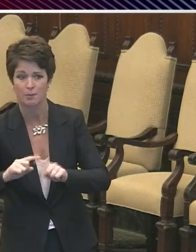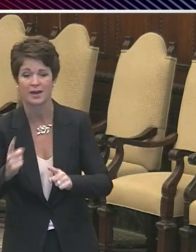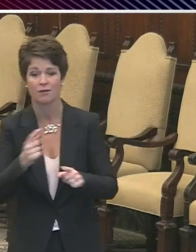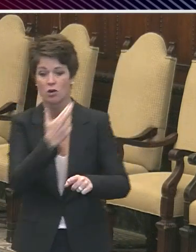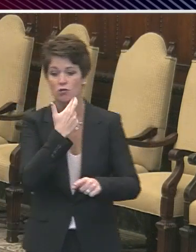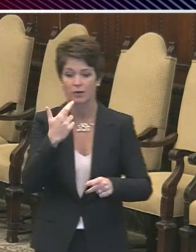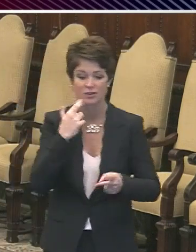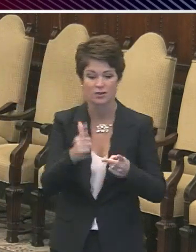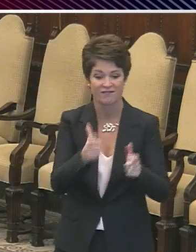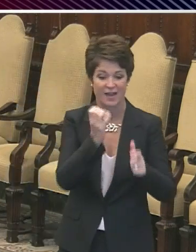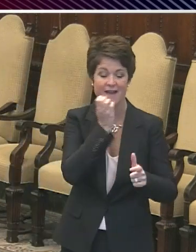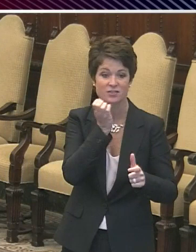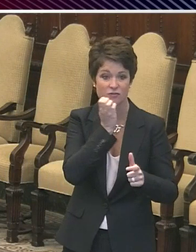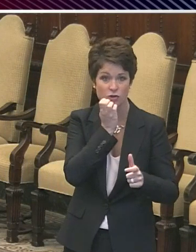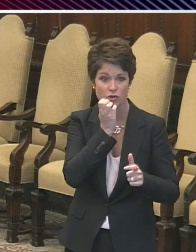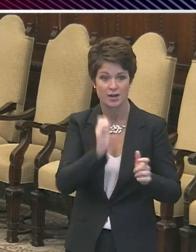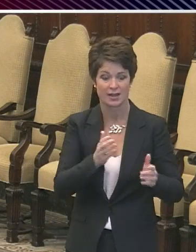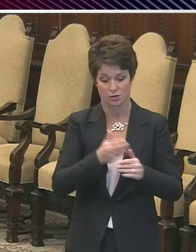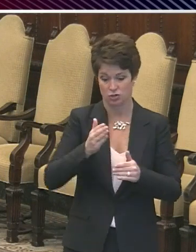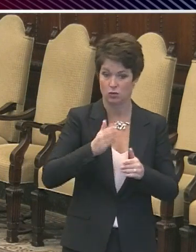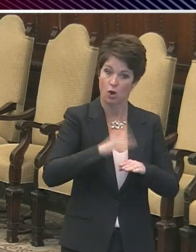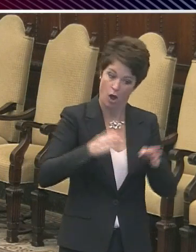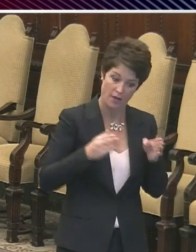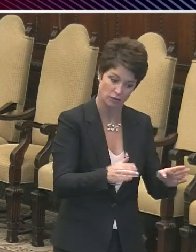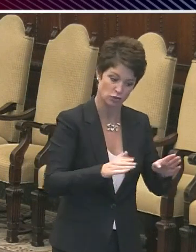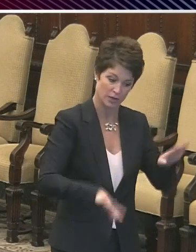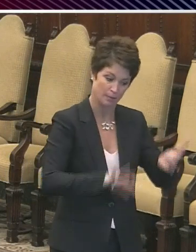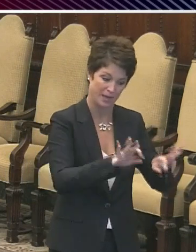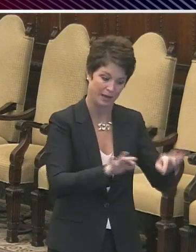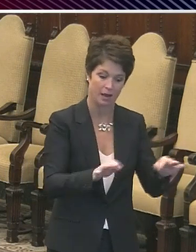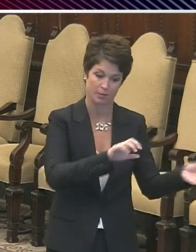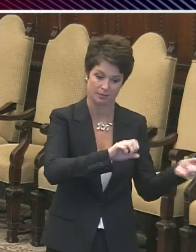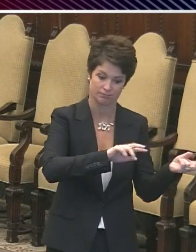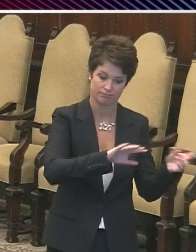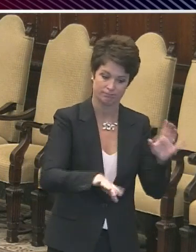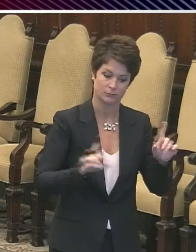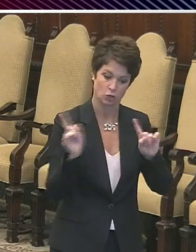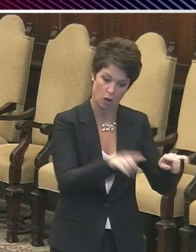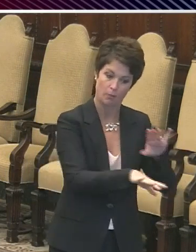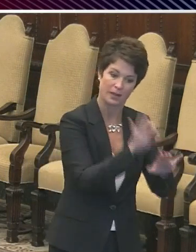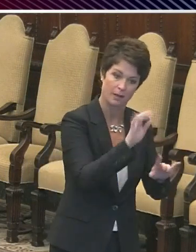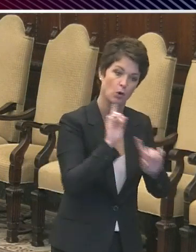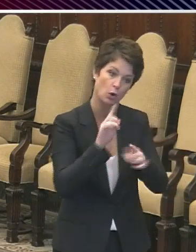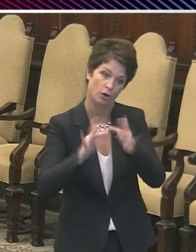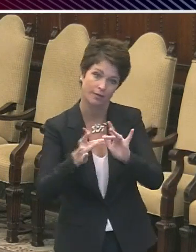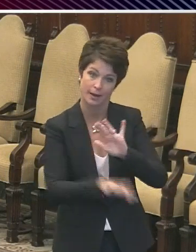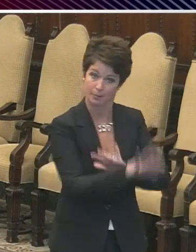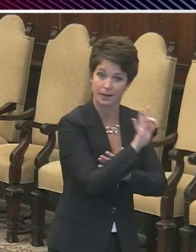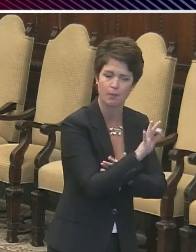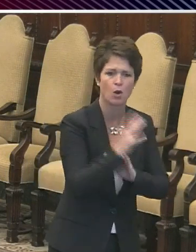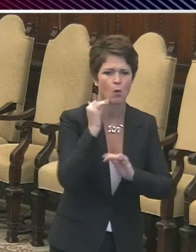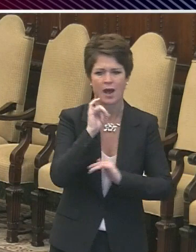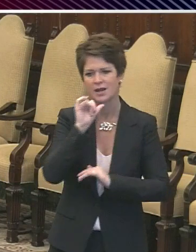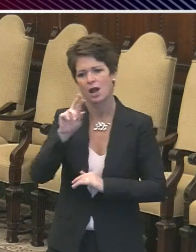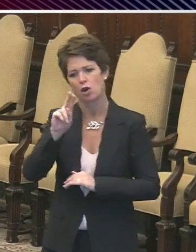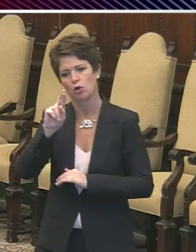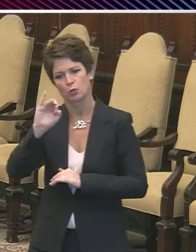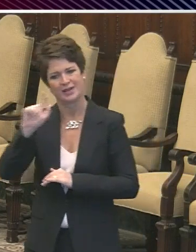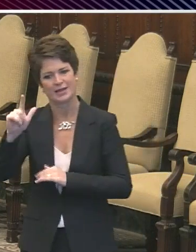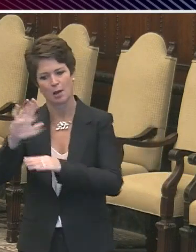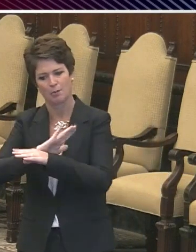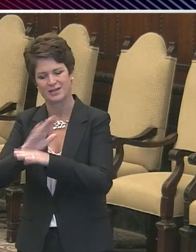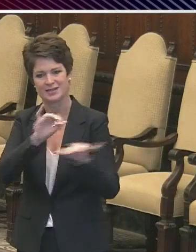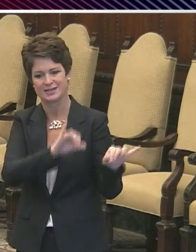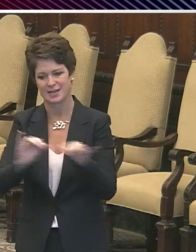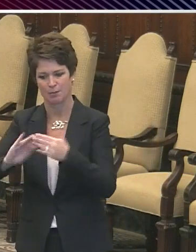food establishments can do curbside pickup, why can't retail businesses do the same in our area? That's